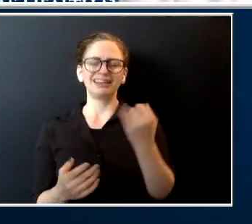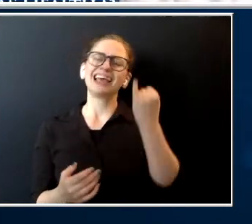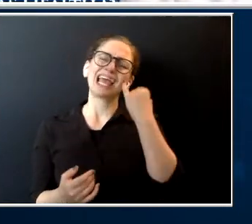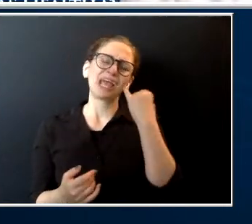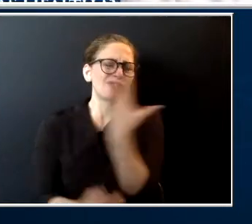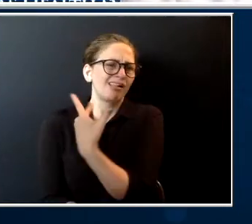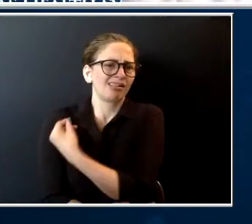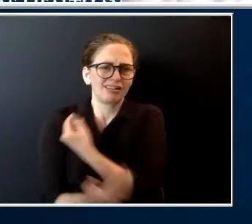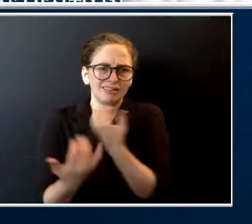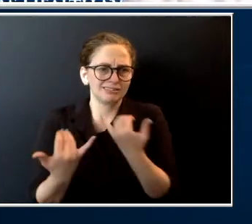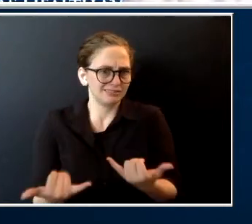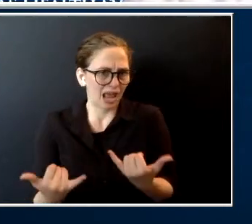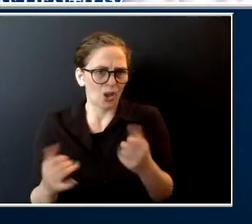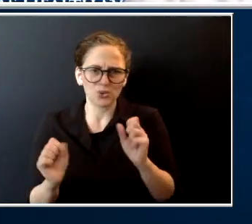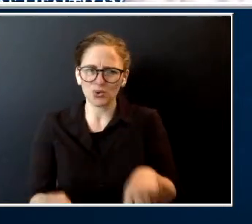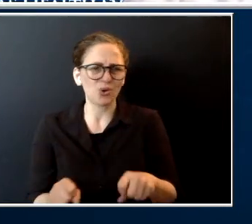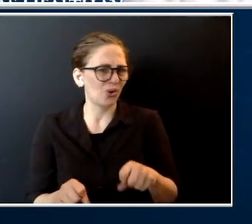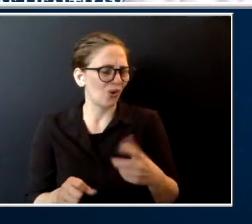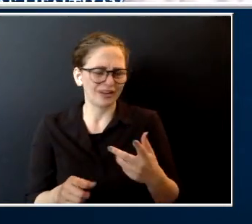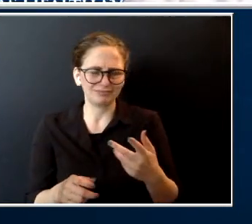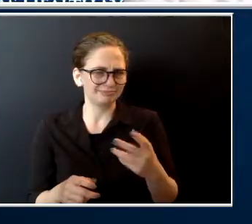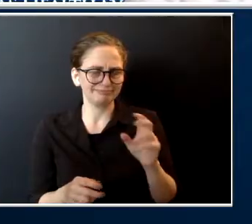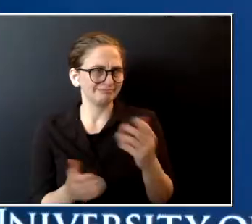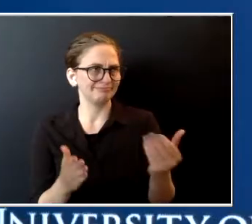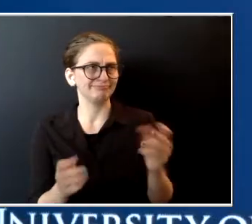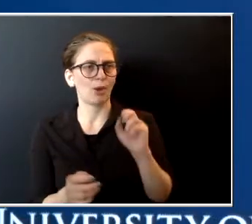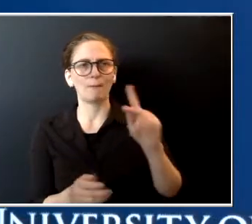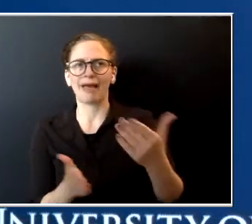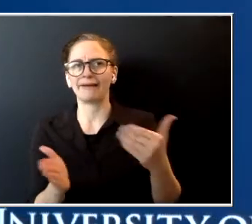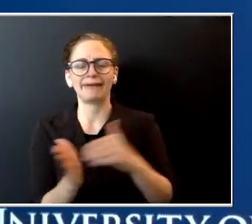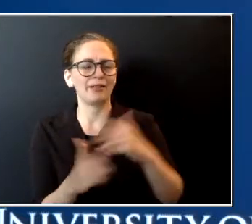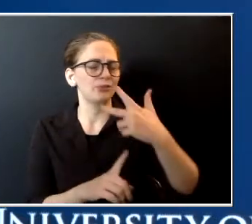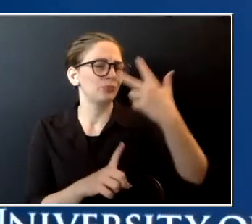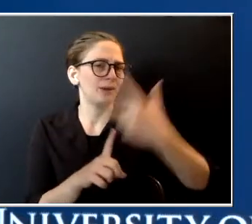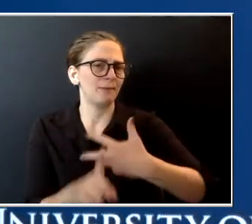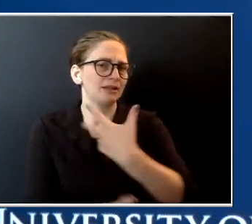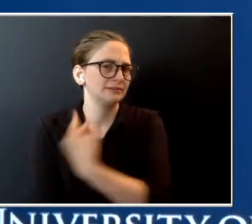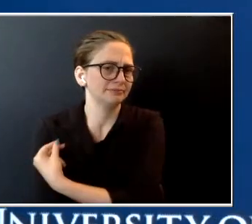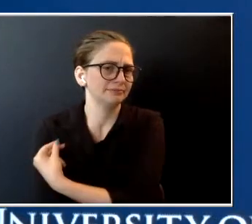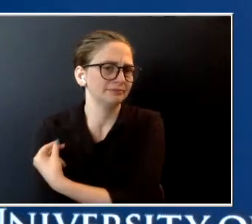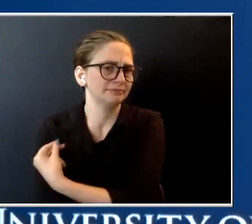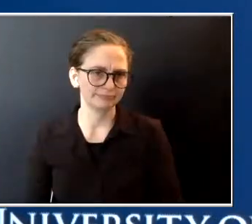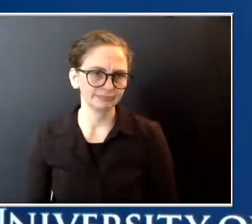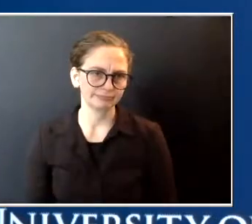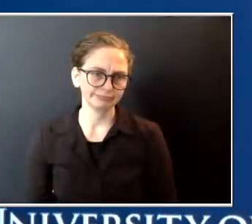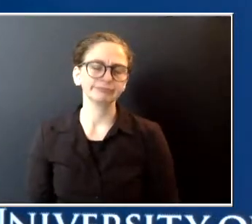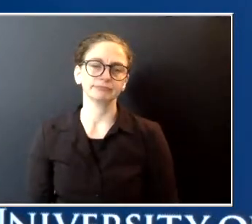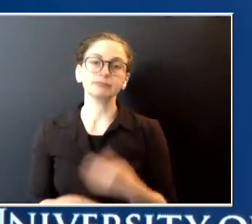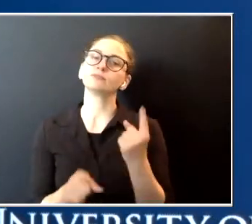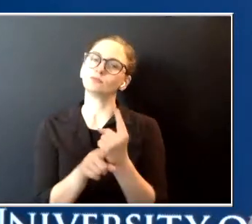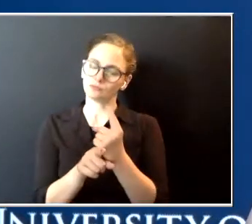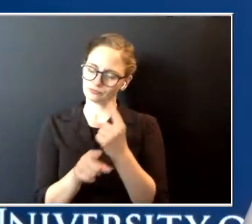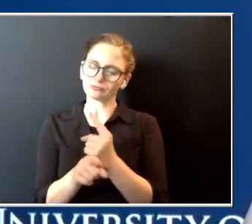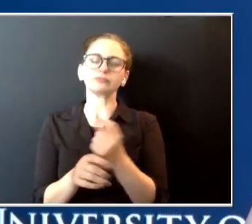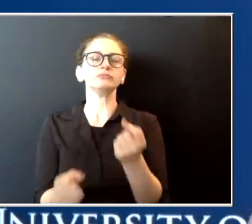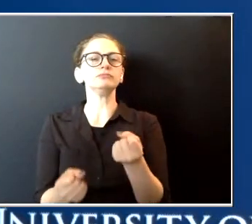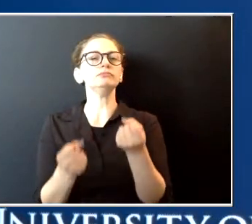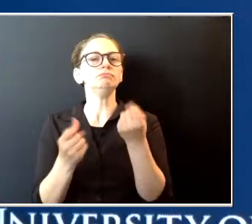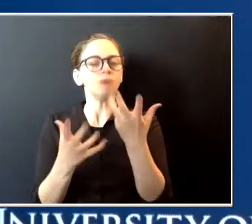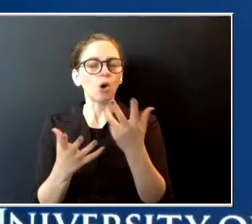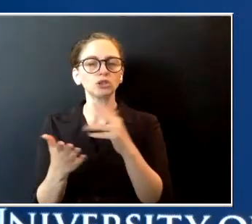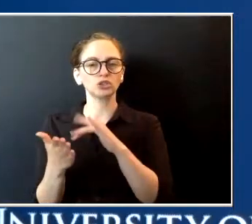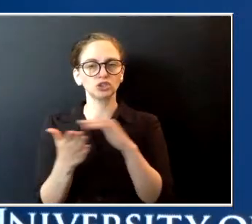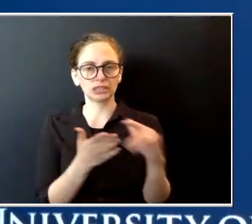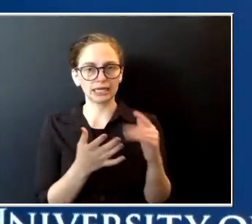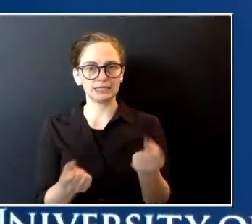not a big deal, and I don't think. Yeah, absolutely. I know that we have had multiple studies, multiple meta-analyses,